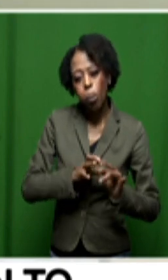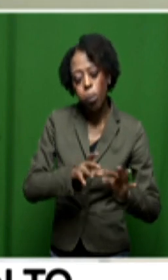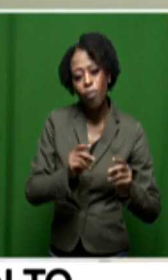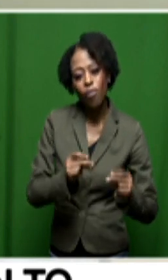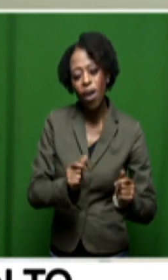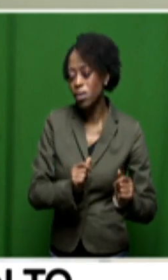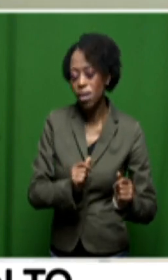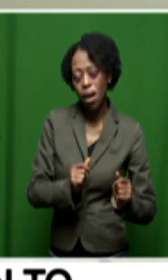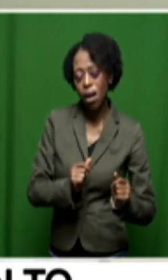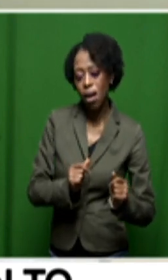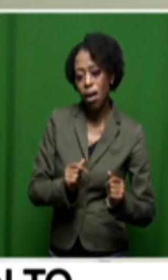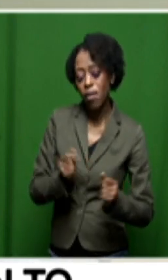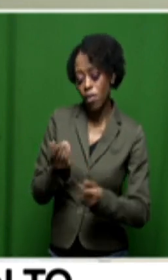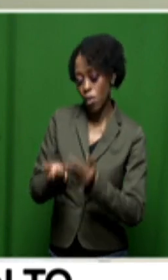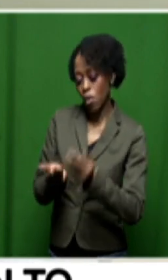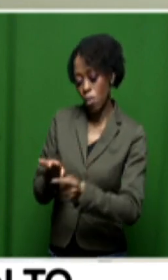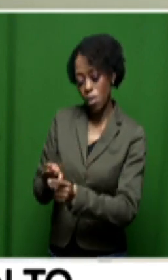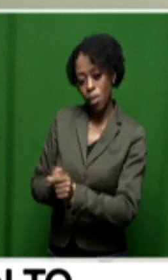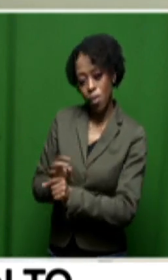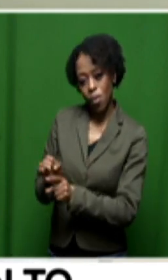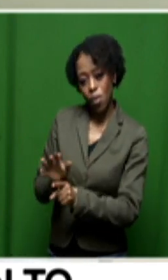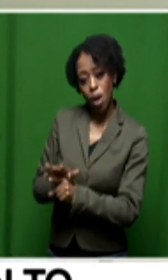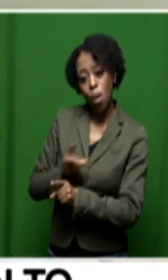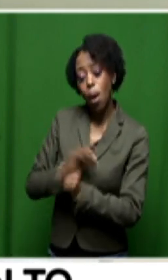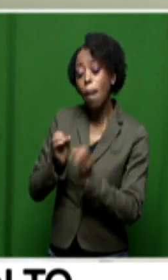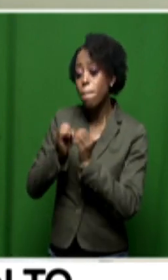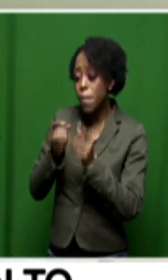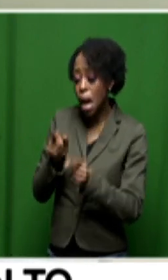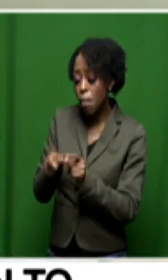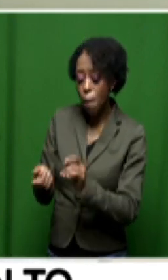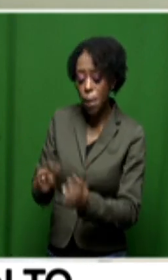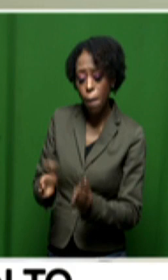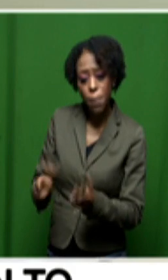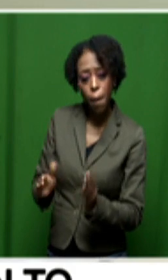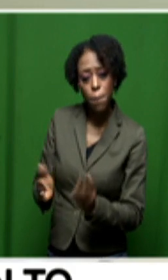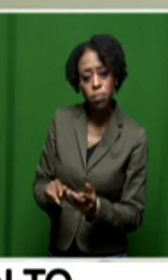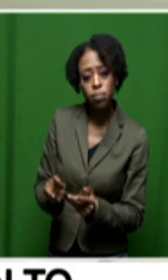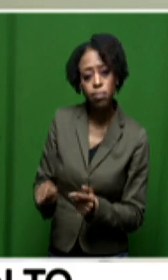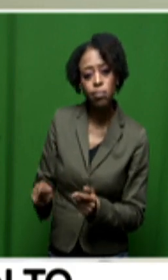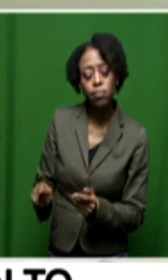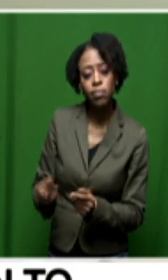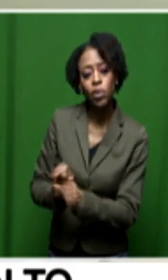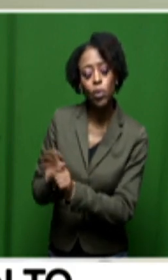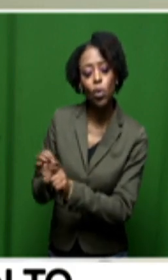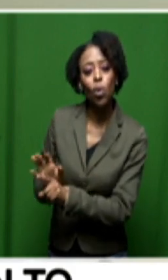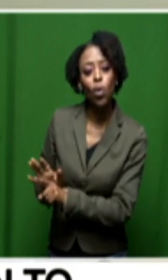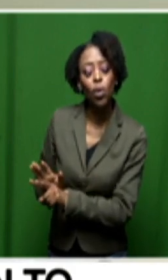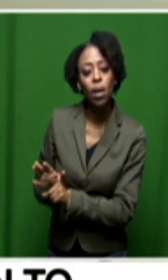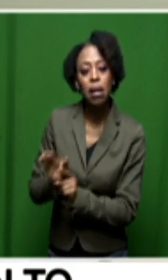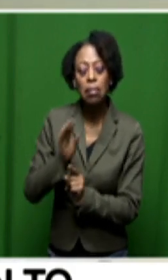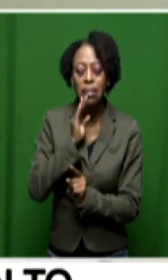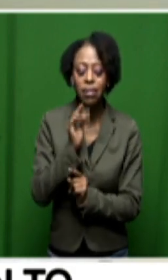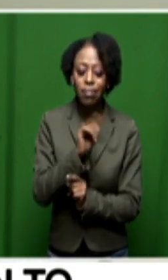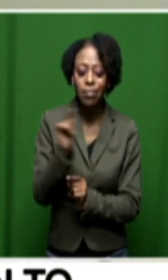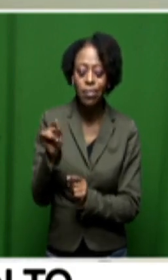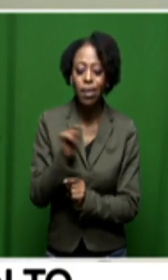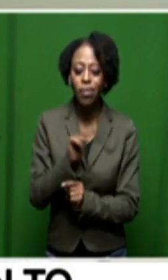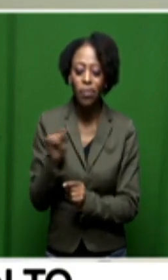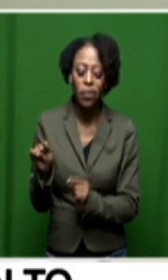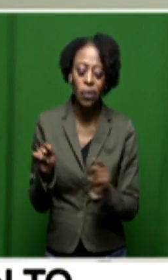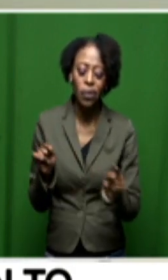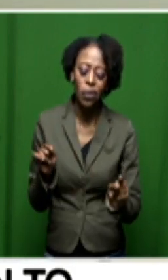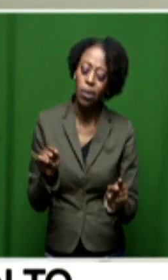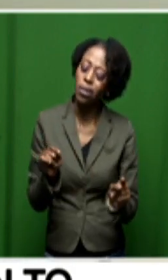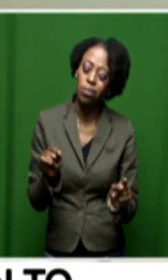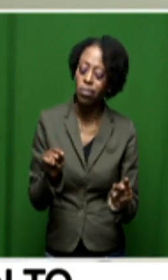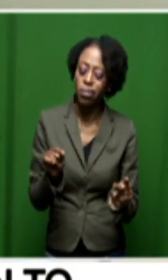like corona, which we had such high mortality and morbidity from. And therefore, it hasn't been